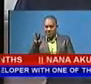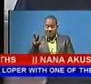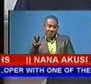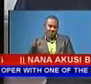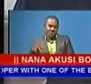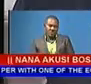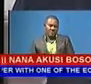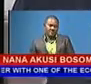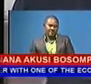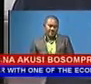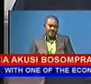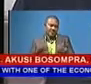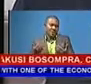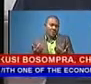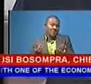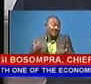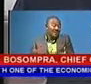Of what we are dealing with now is